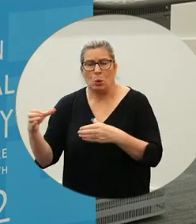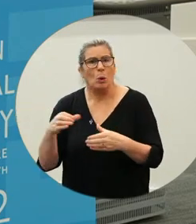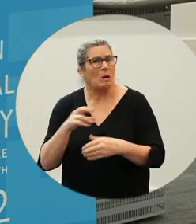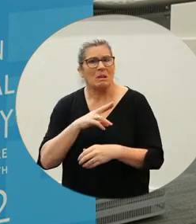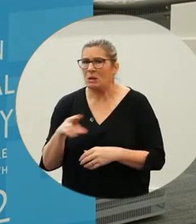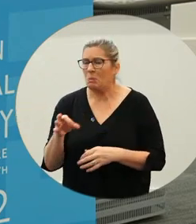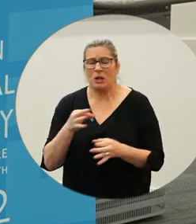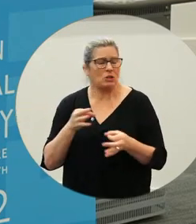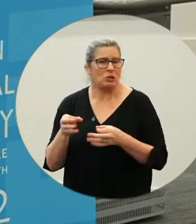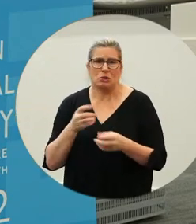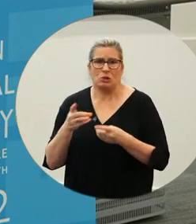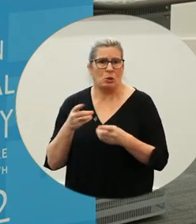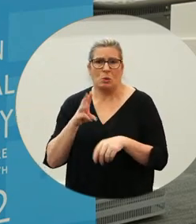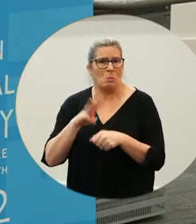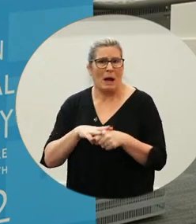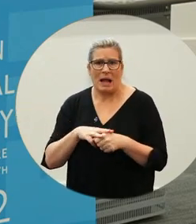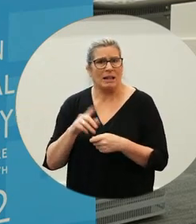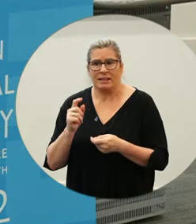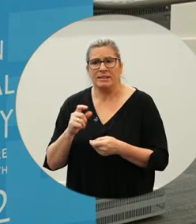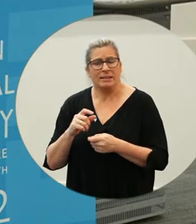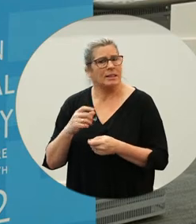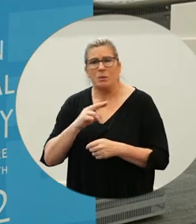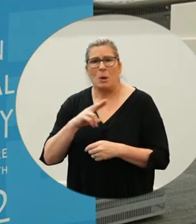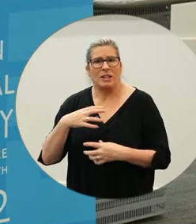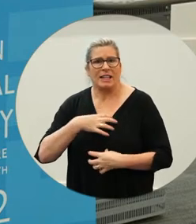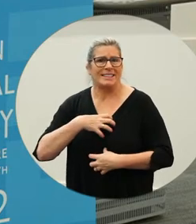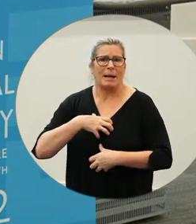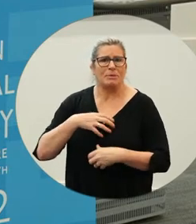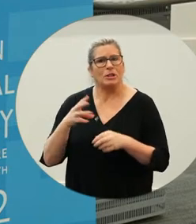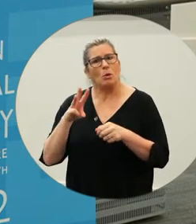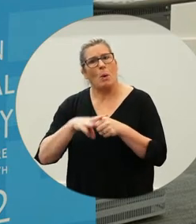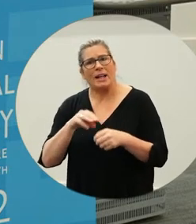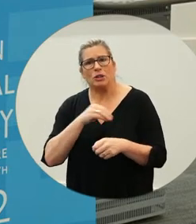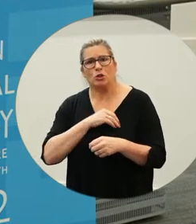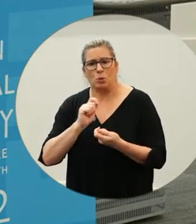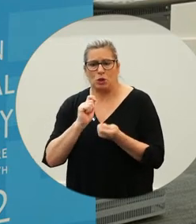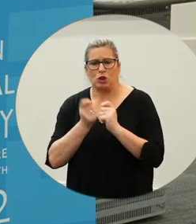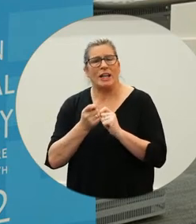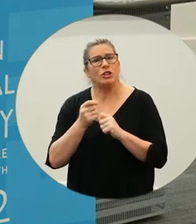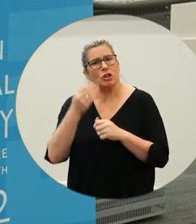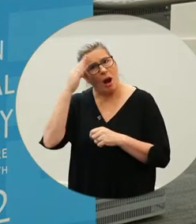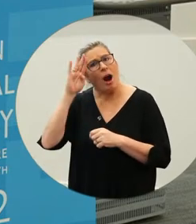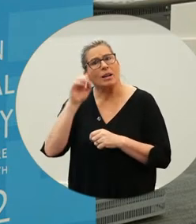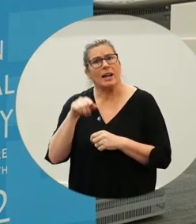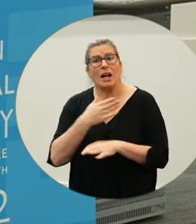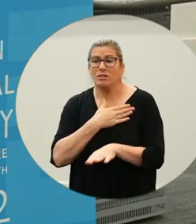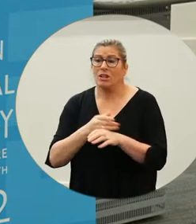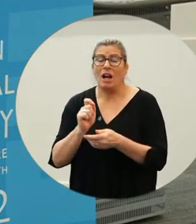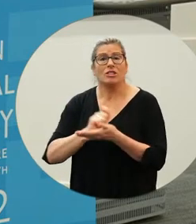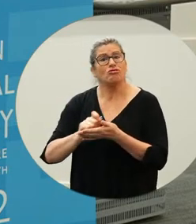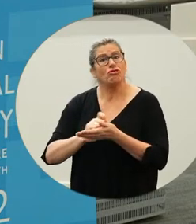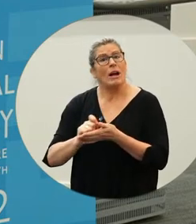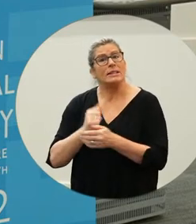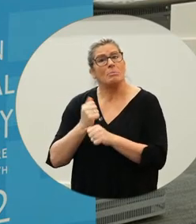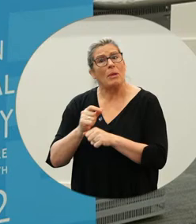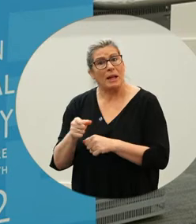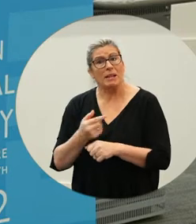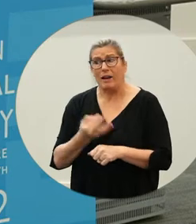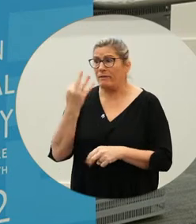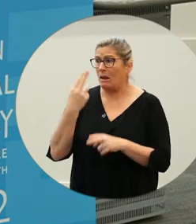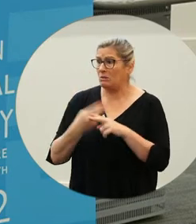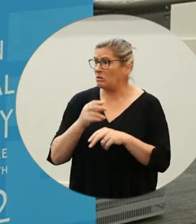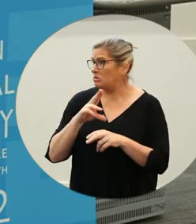good job of adapting to a changing Ireland. So I started writing in that area, and I found that there was nobody else in